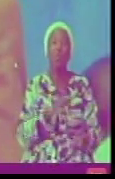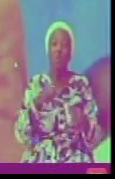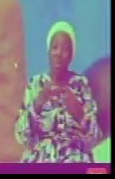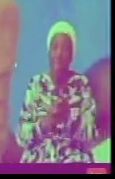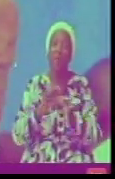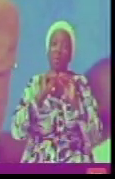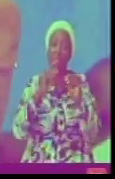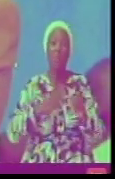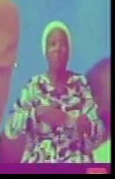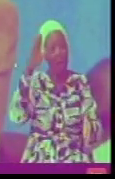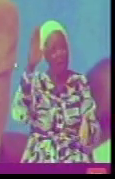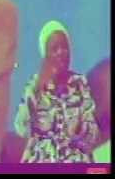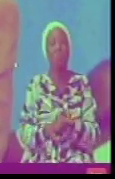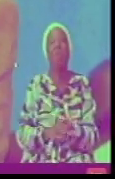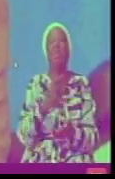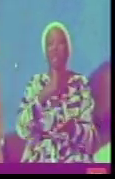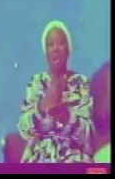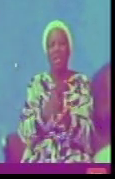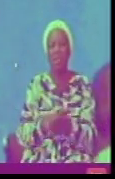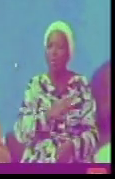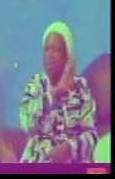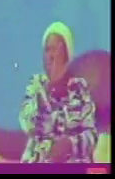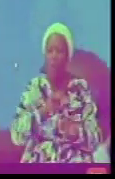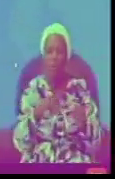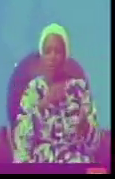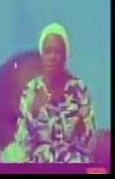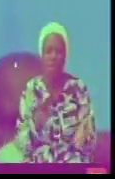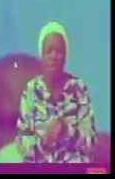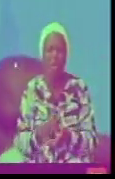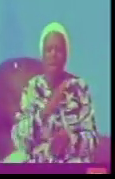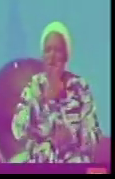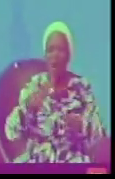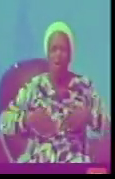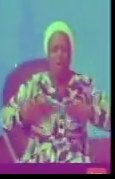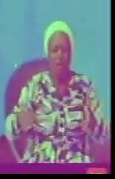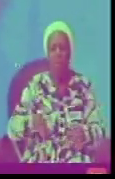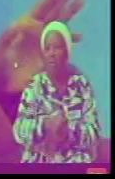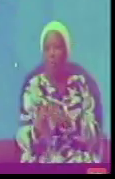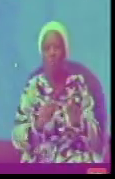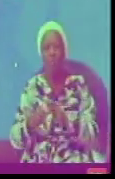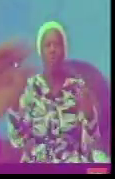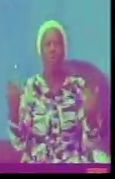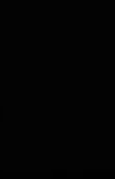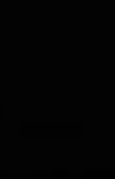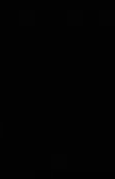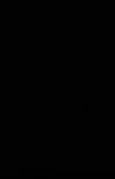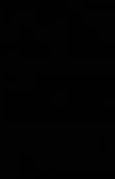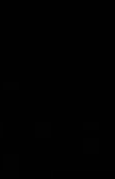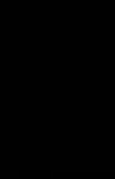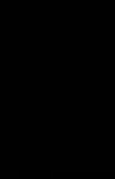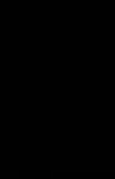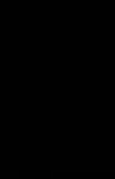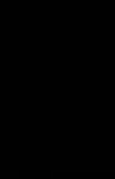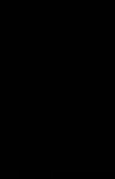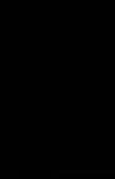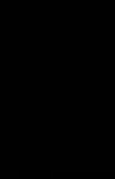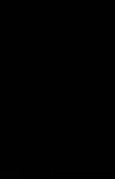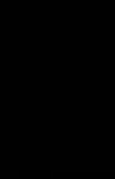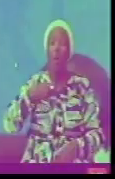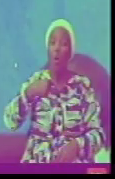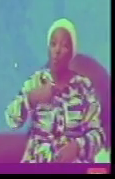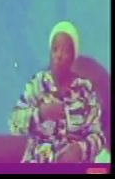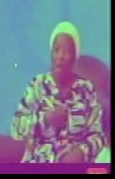want to do that. Did he confess other people's sins? He said, we did he confess.